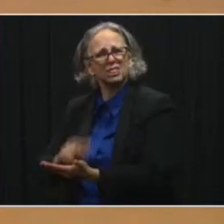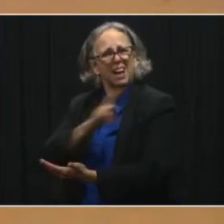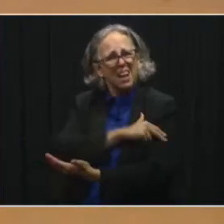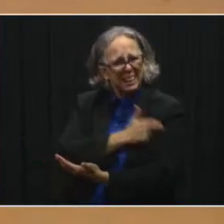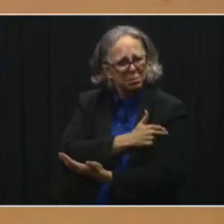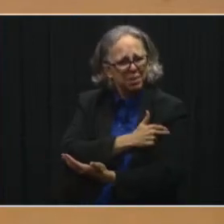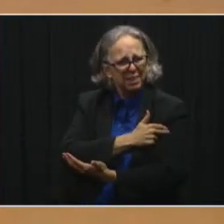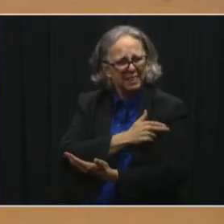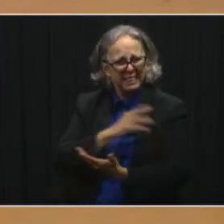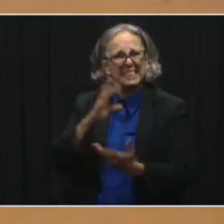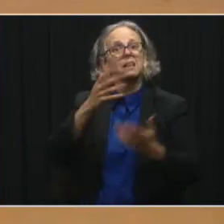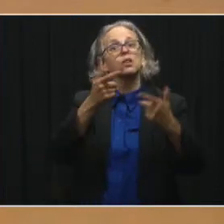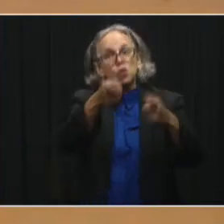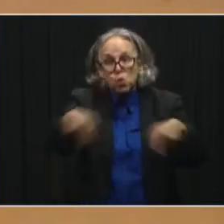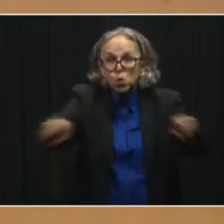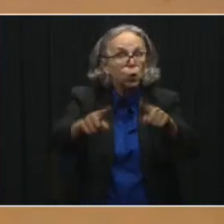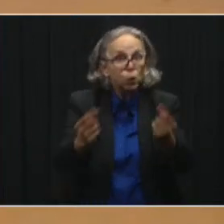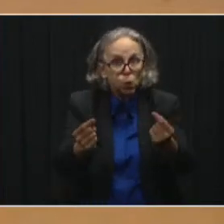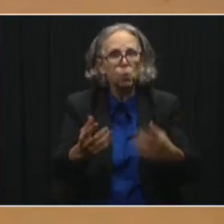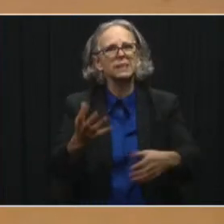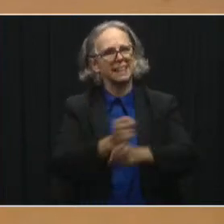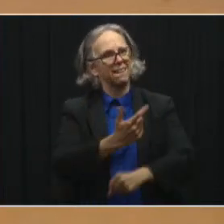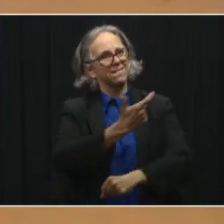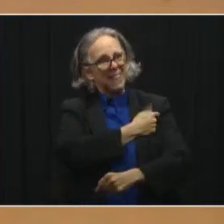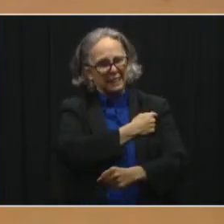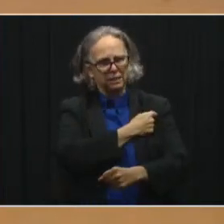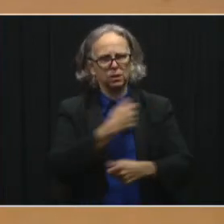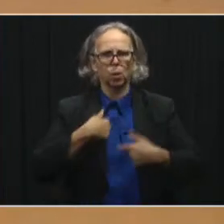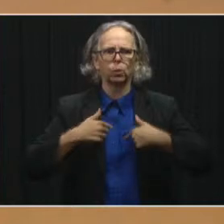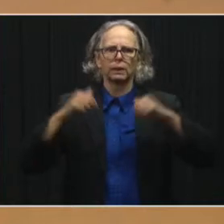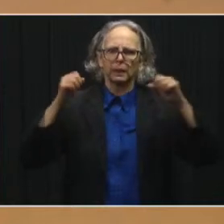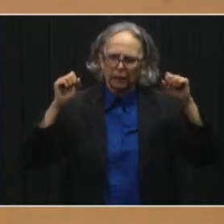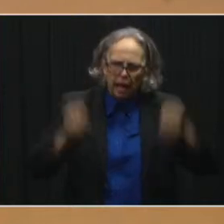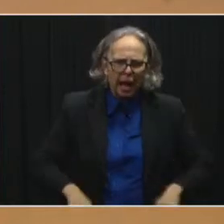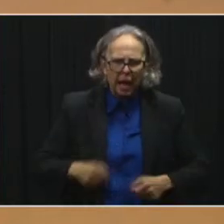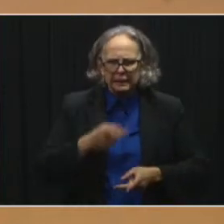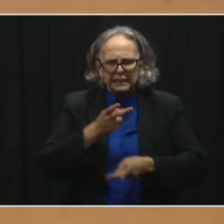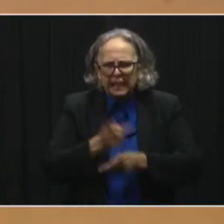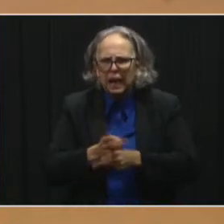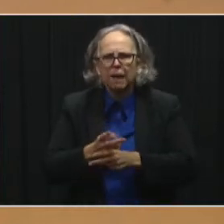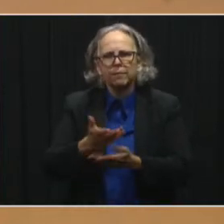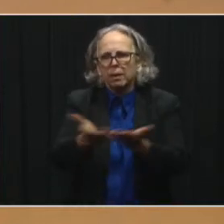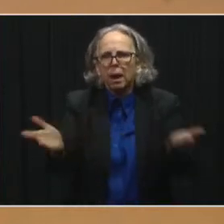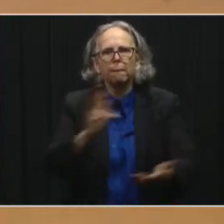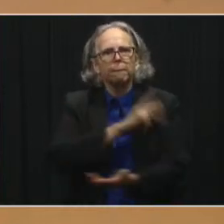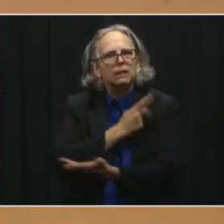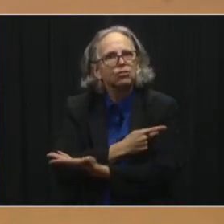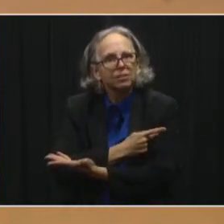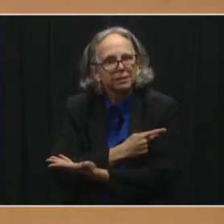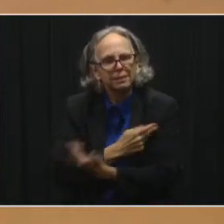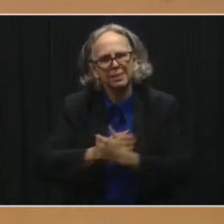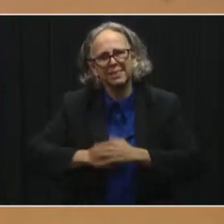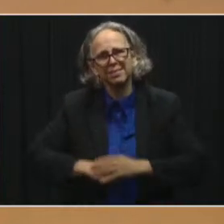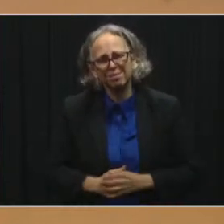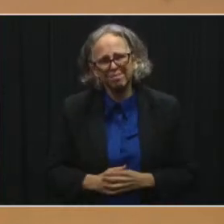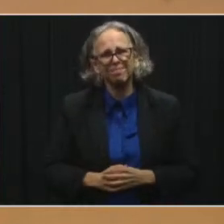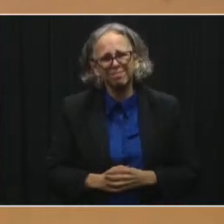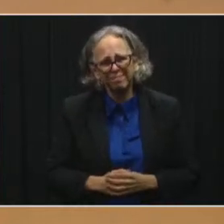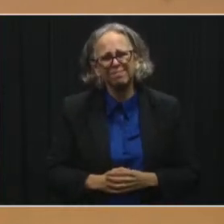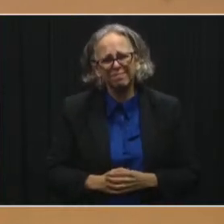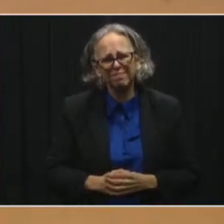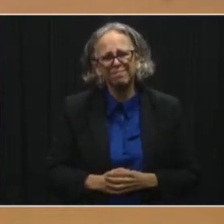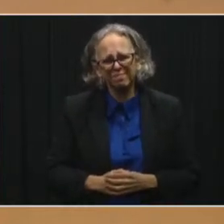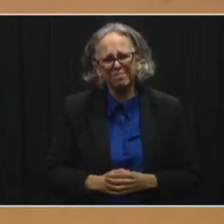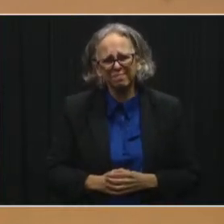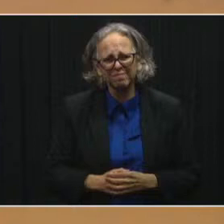so that we can help treat the community to the best we can with the minimal resources we have. I had a patient